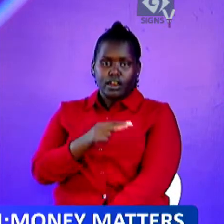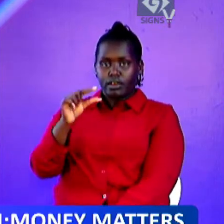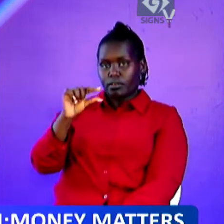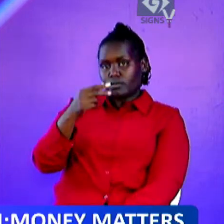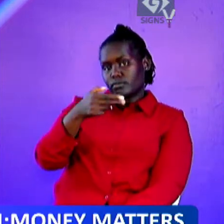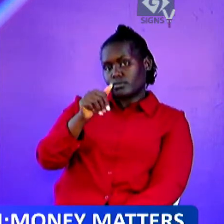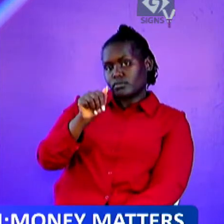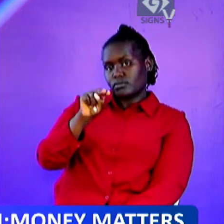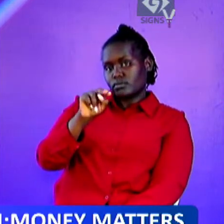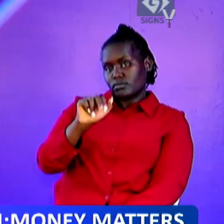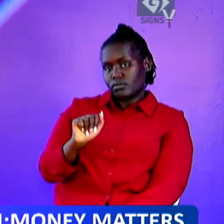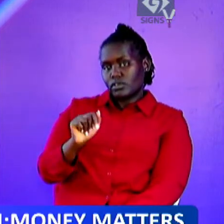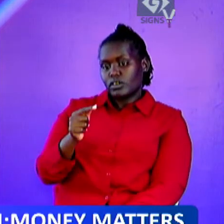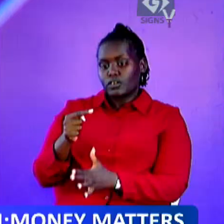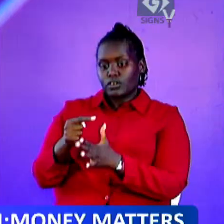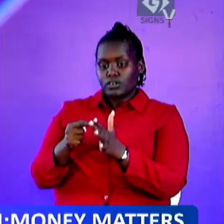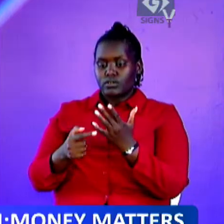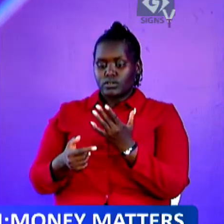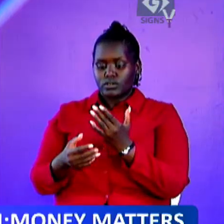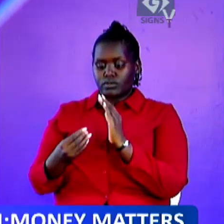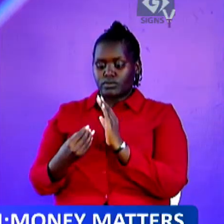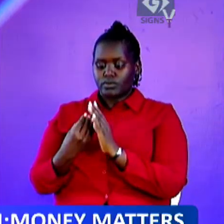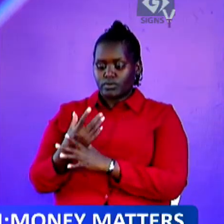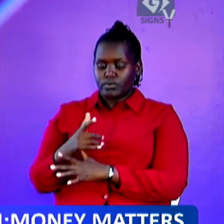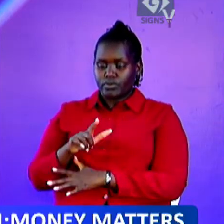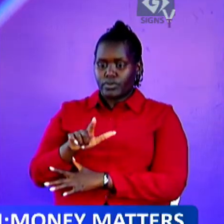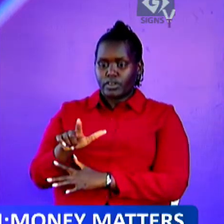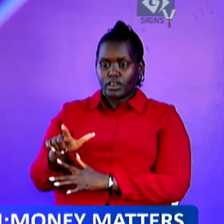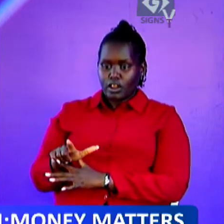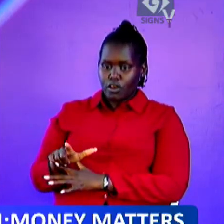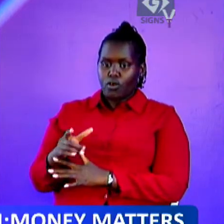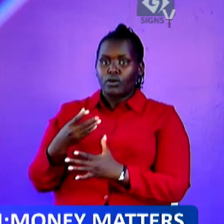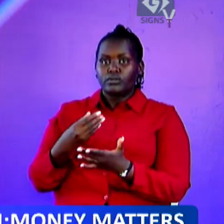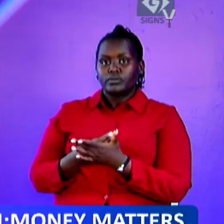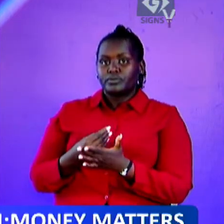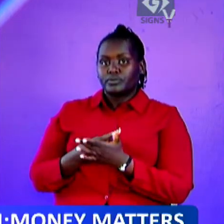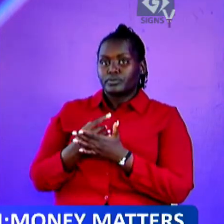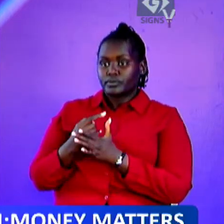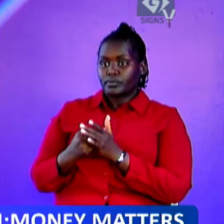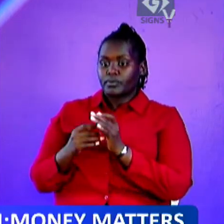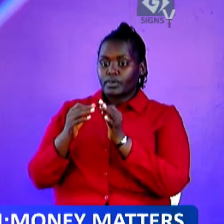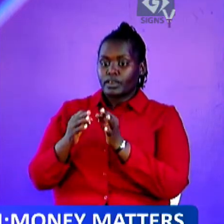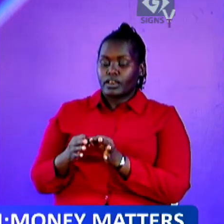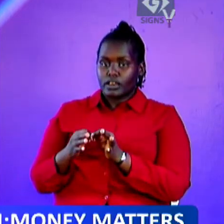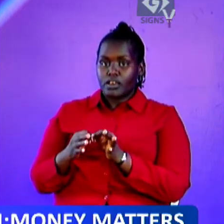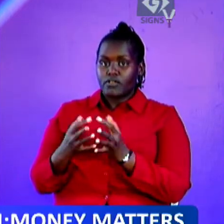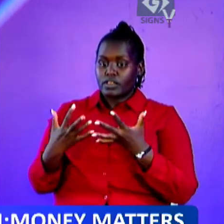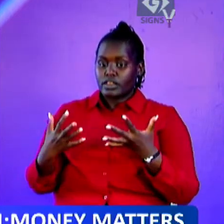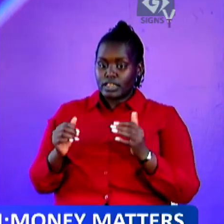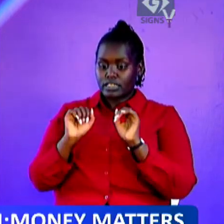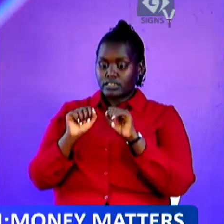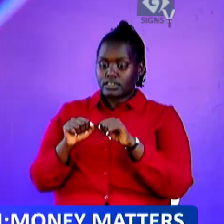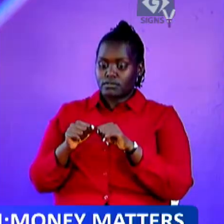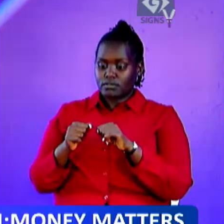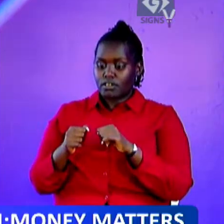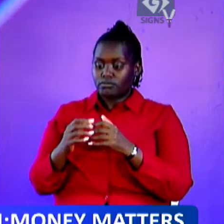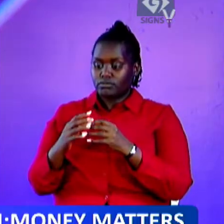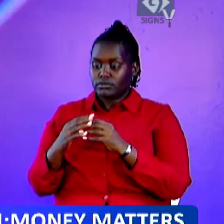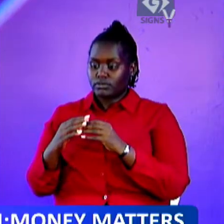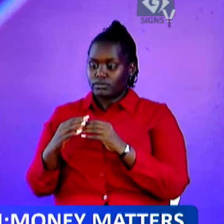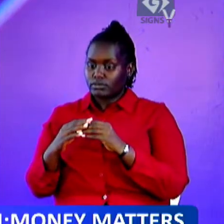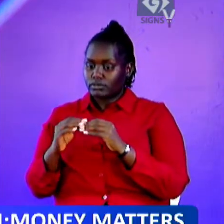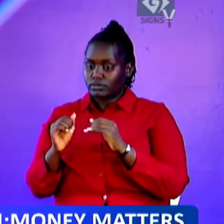the safety with borrowing in local currency is that if things go really wrong, you can print more local